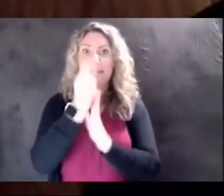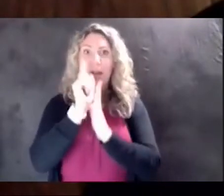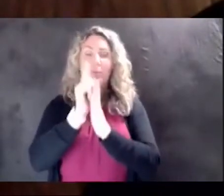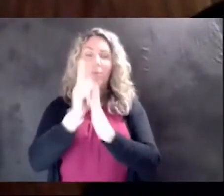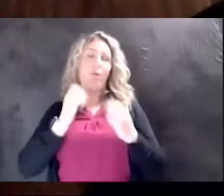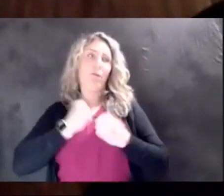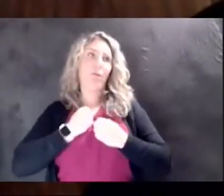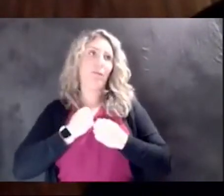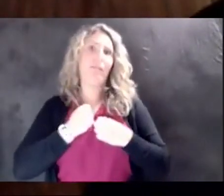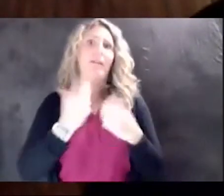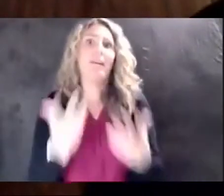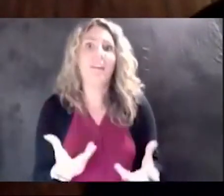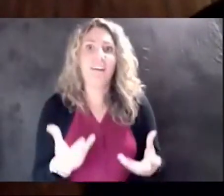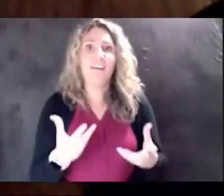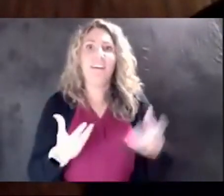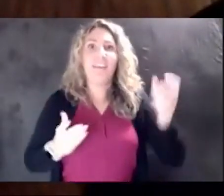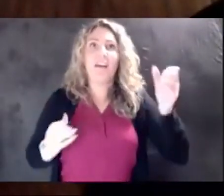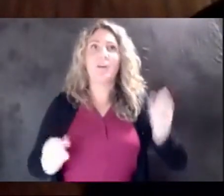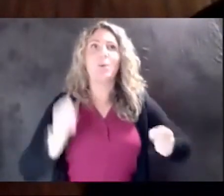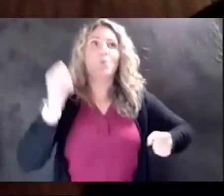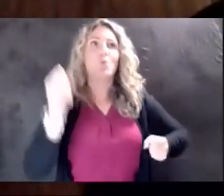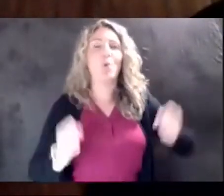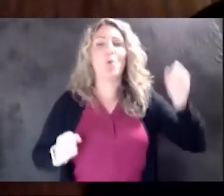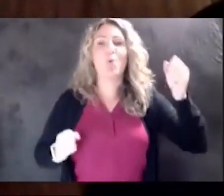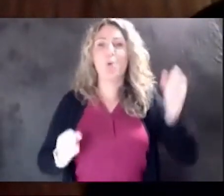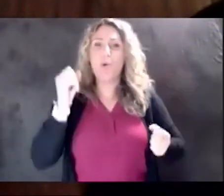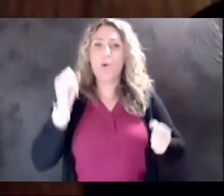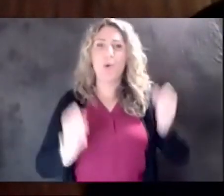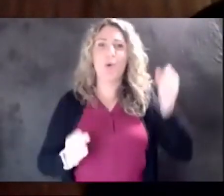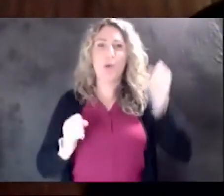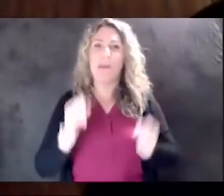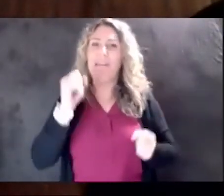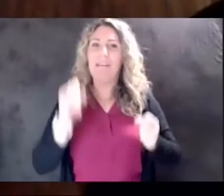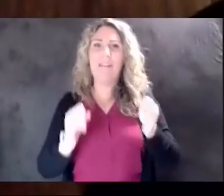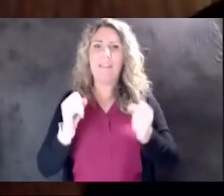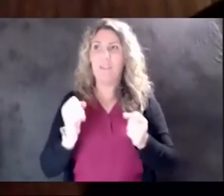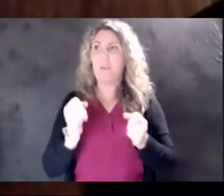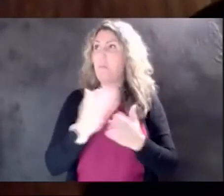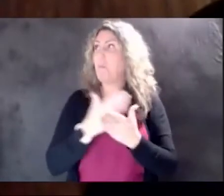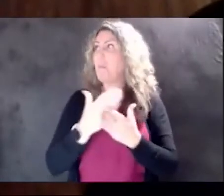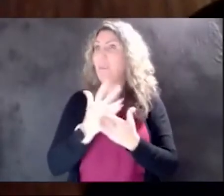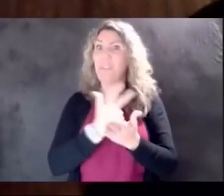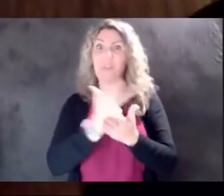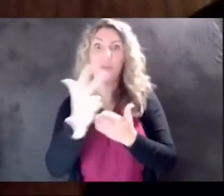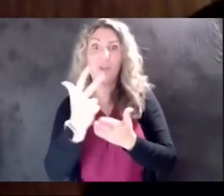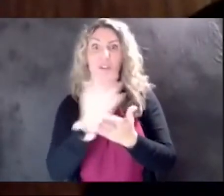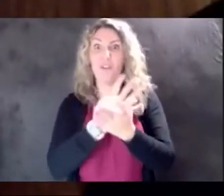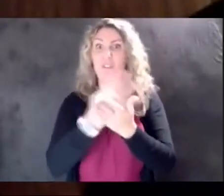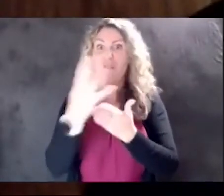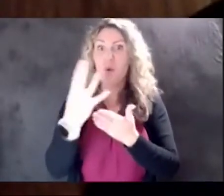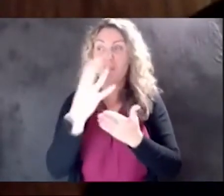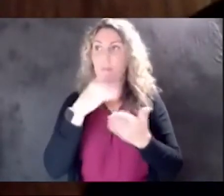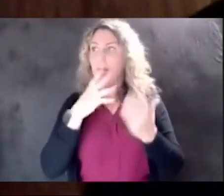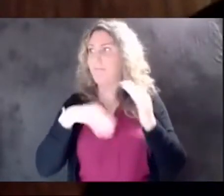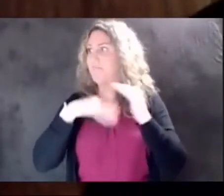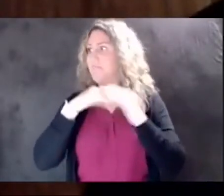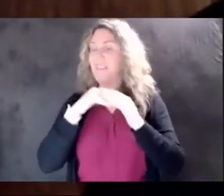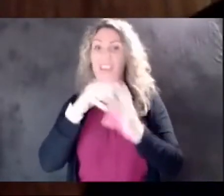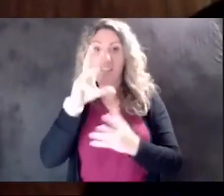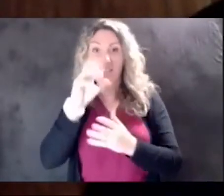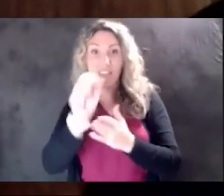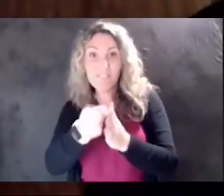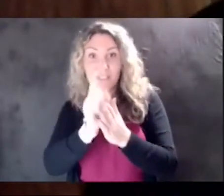elliptical machine. And within 3-4 weeks, I was up to 50